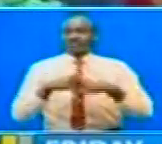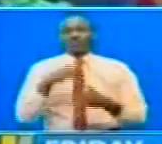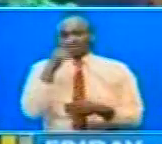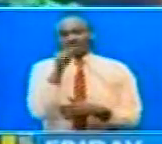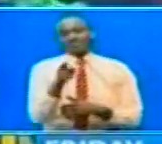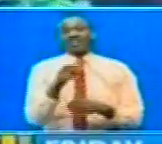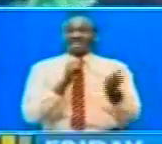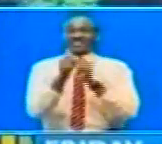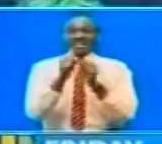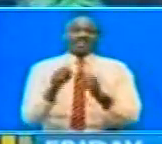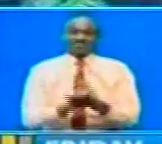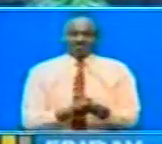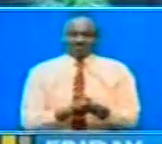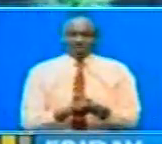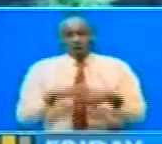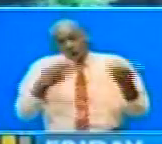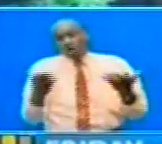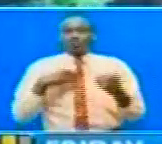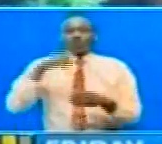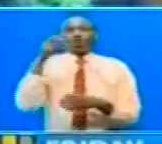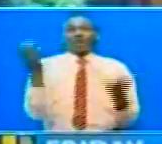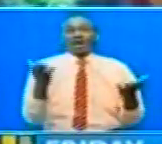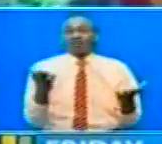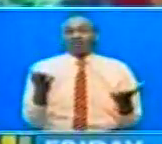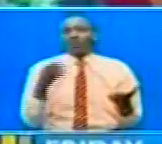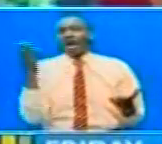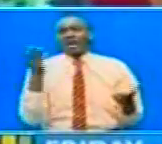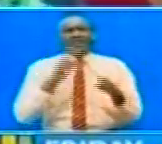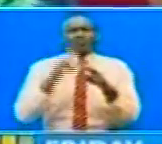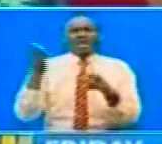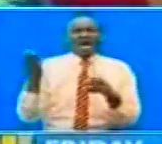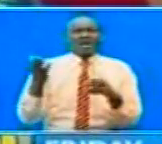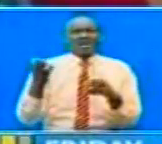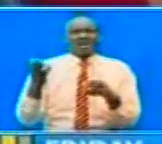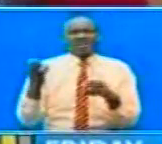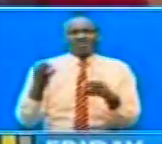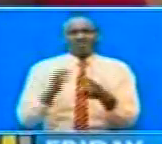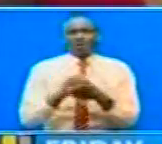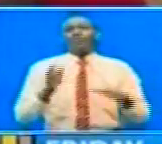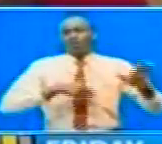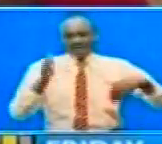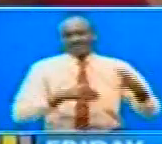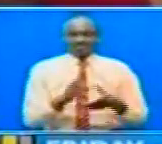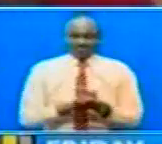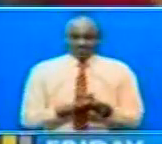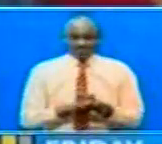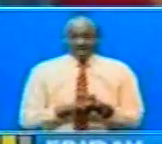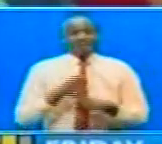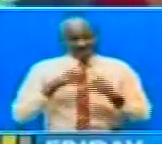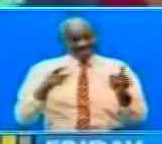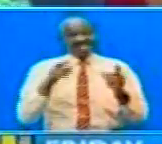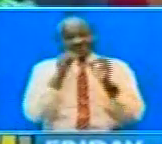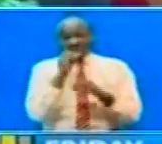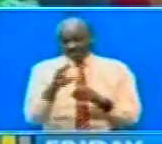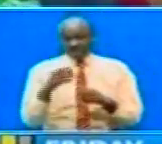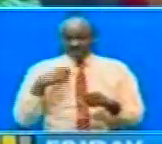huko Kasarani. Ama tuende huko, naito nani? Bomas. But otherwise,